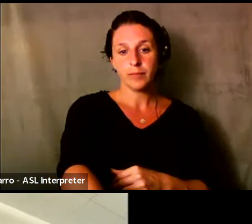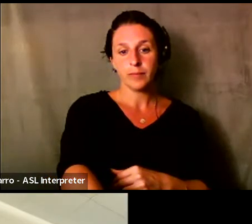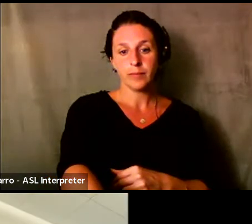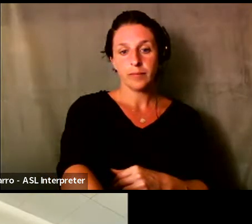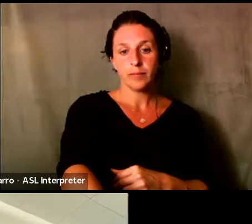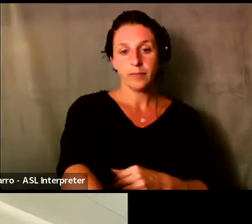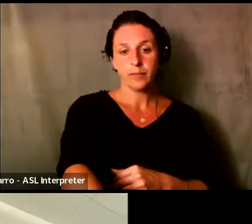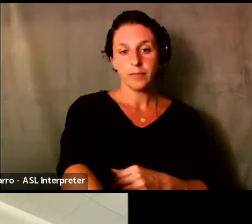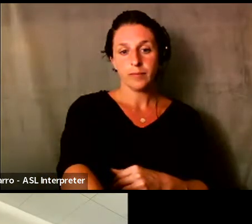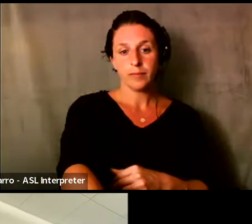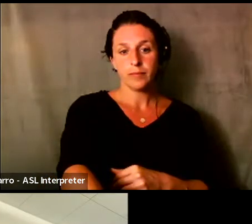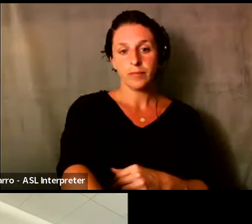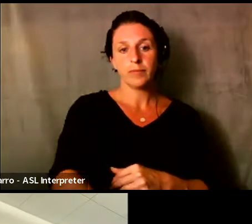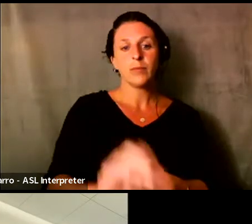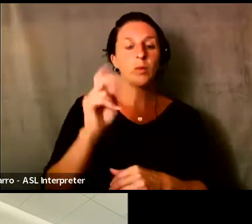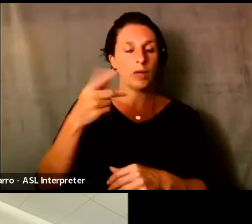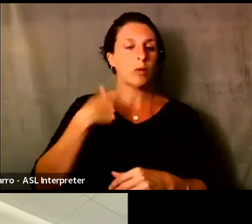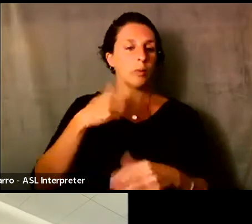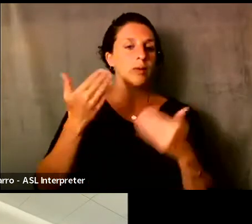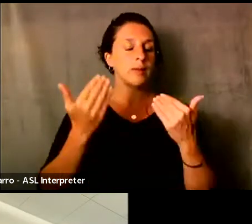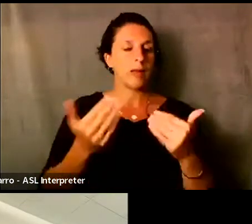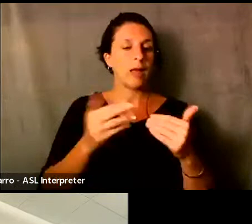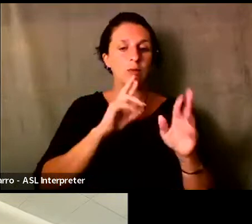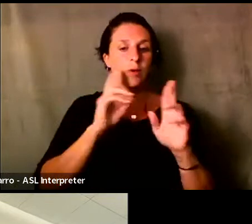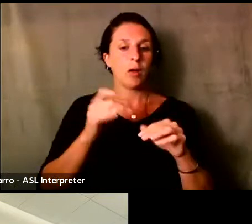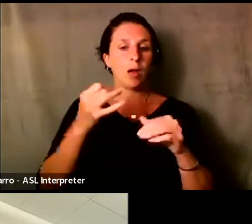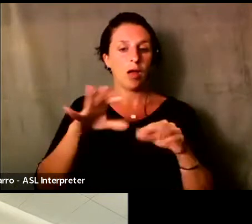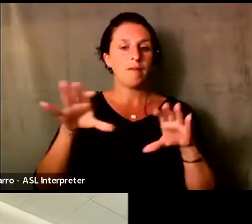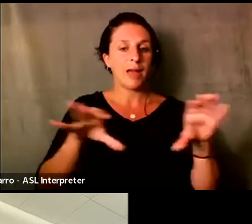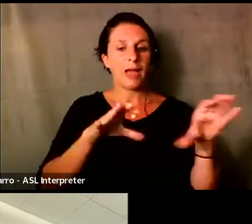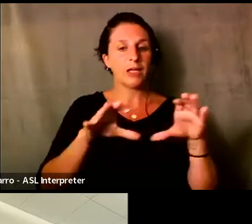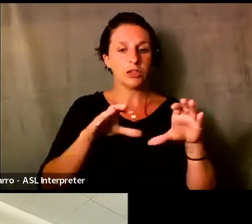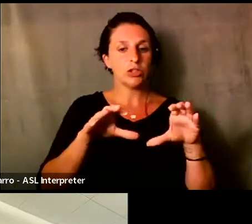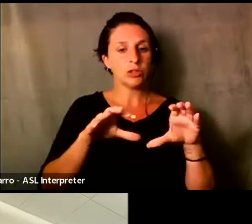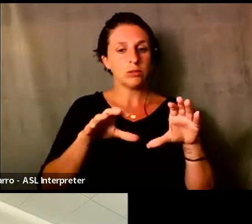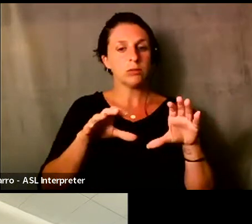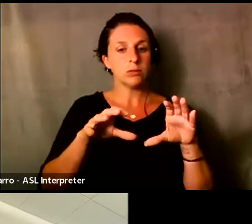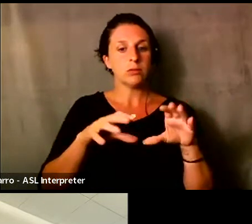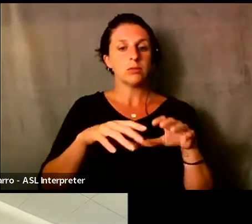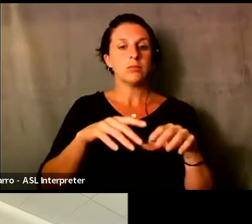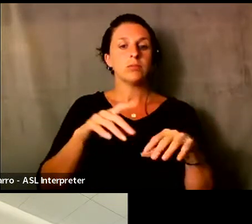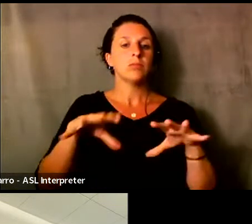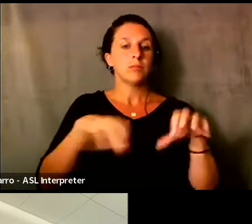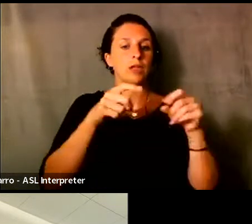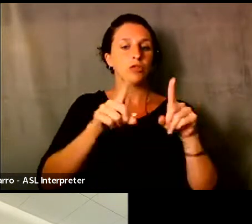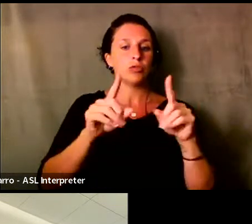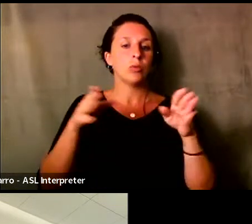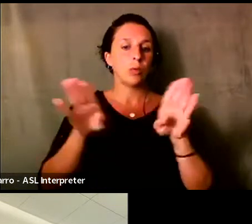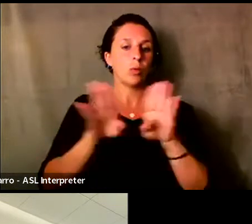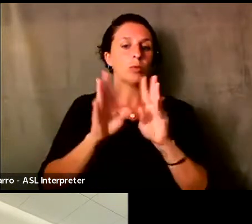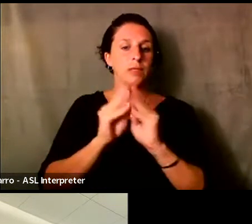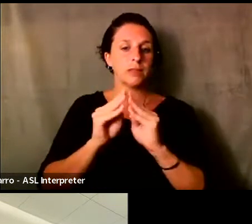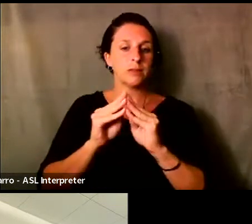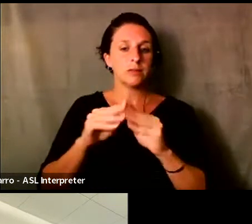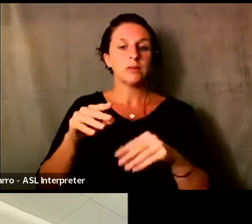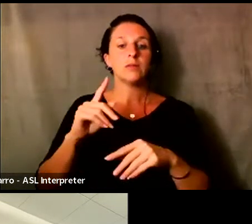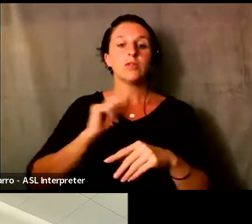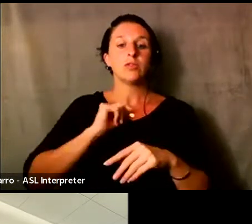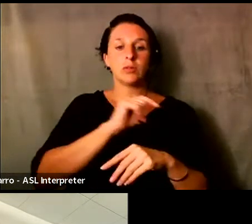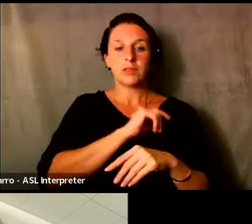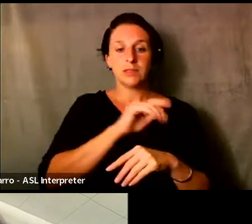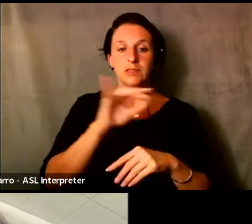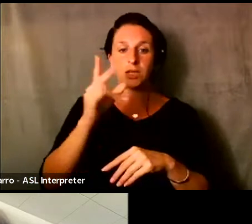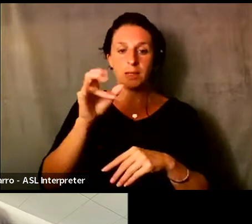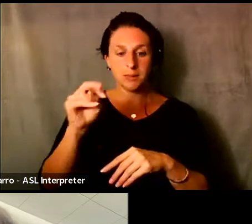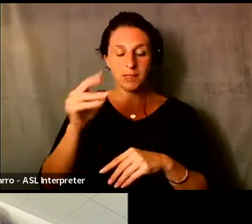Okay. We will now go on to report of actions taken in closed session. Upon the motion of trustee Jacobson and